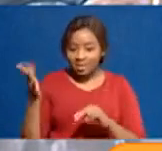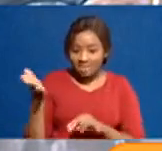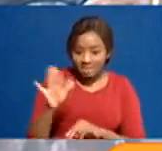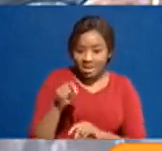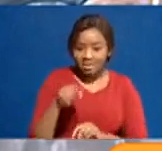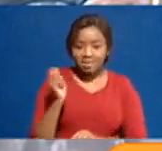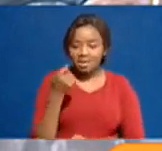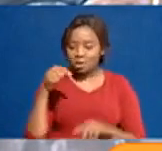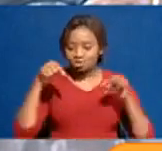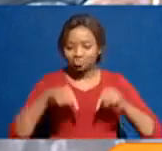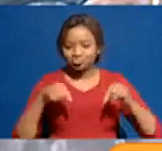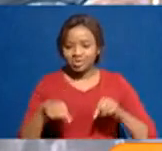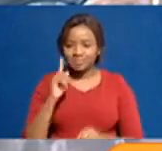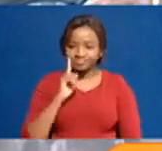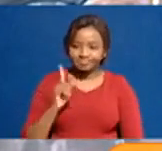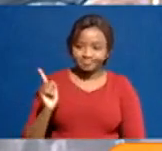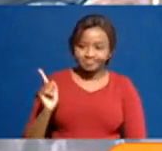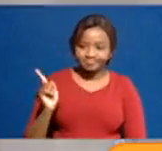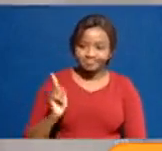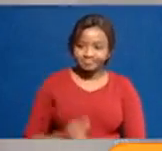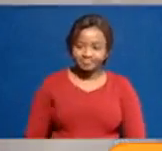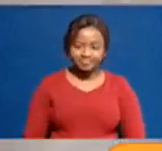country. Here's Emily Chebet with more.